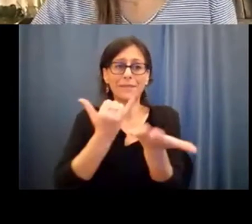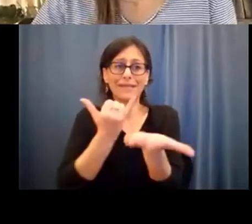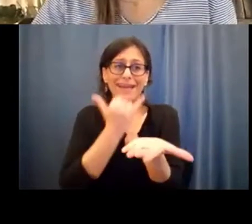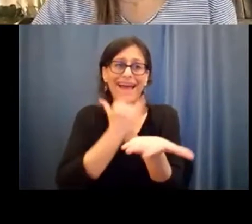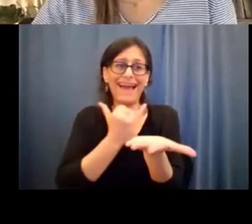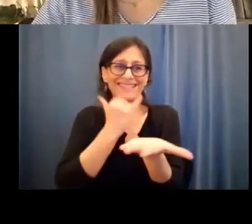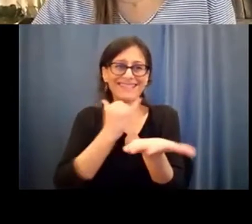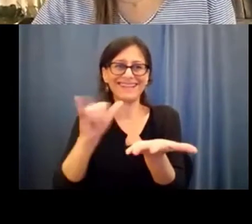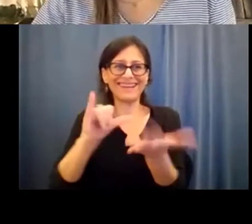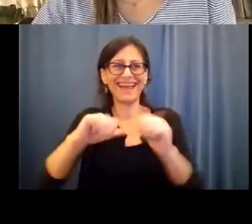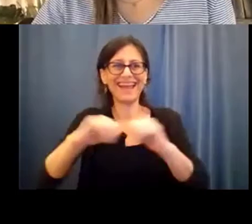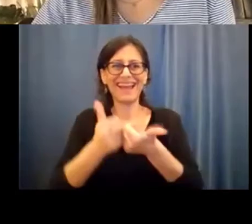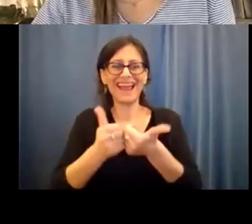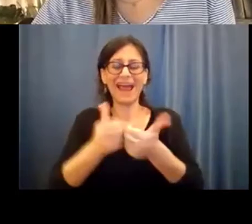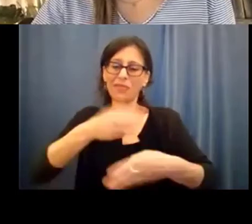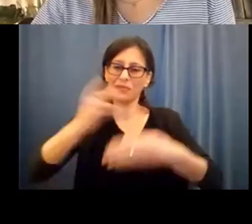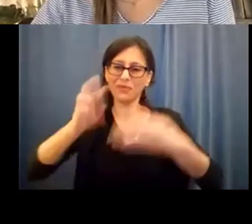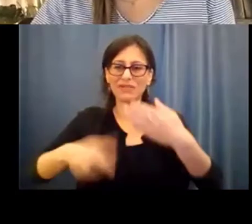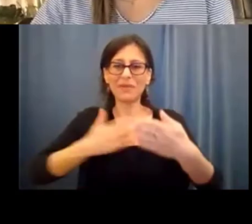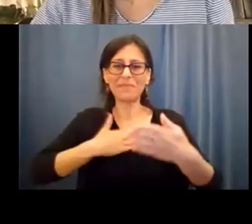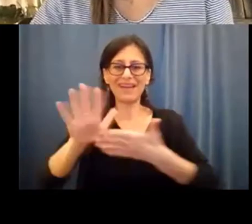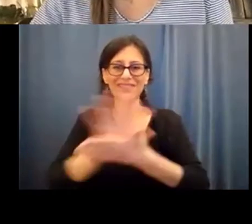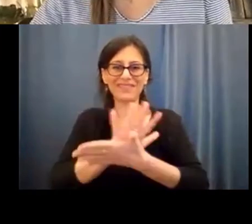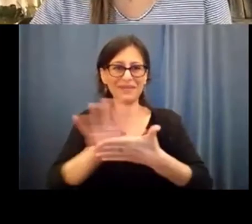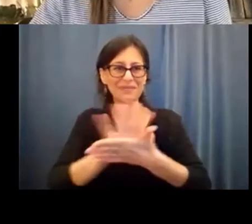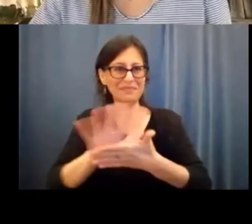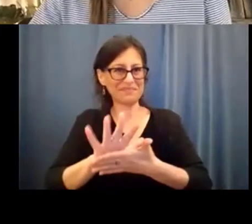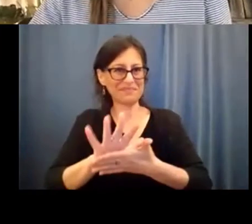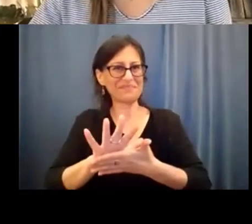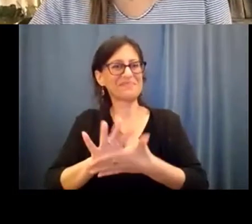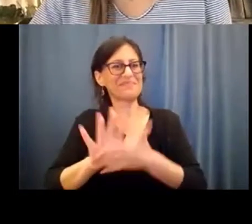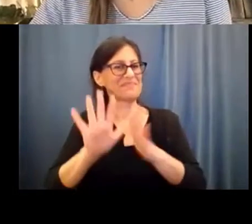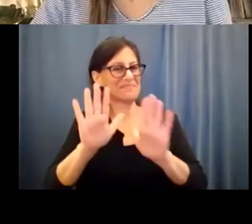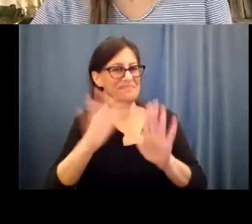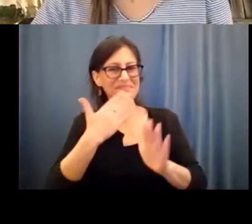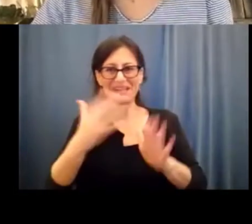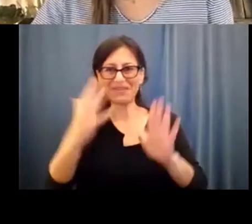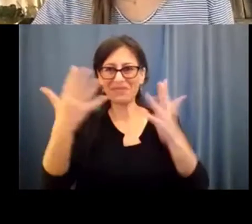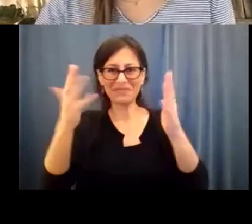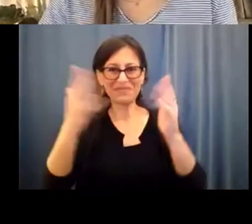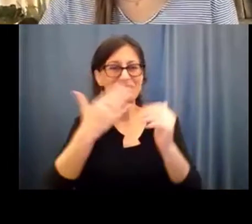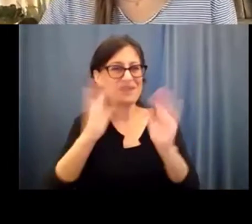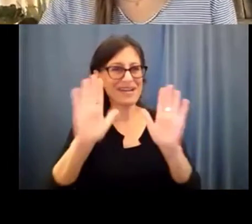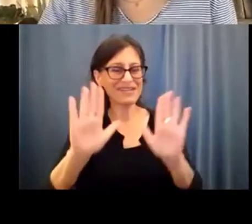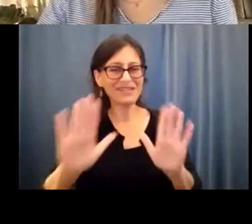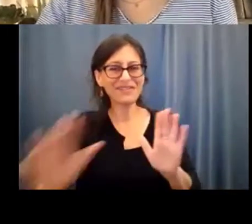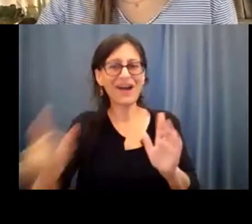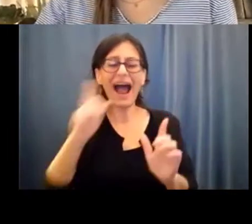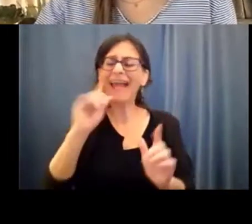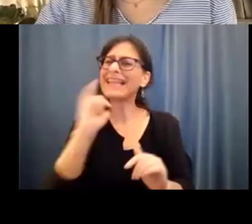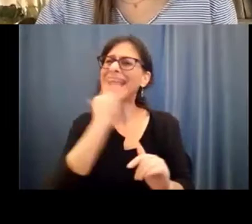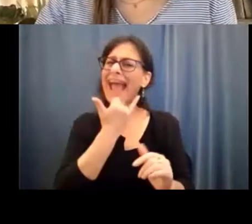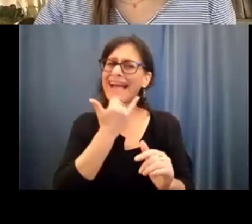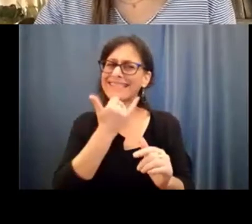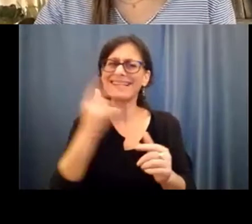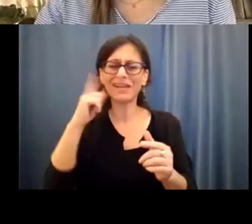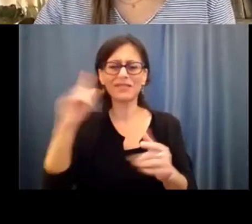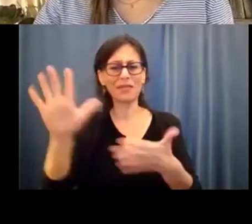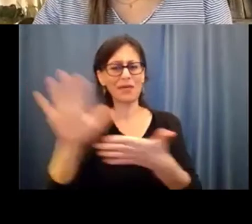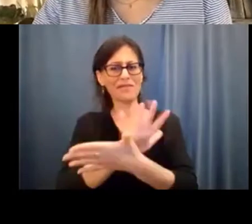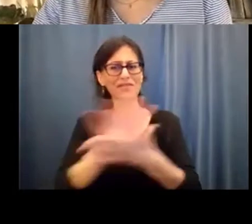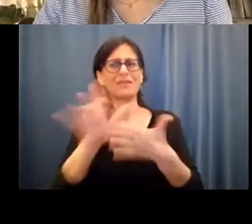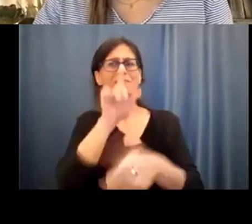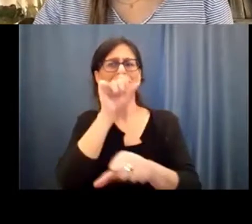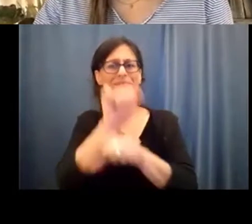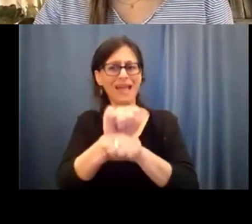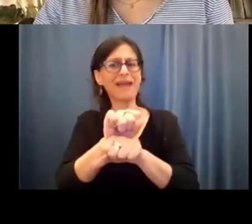out. Well, that's awesome. Thank you so much. And I think accidents in film